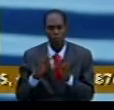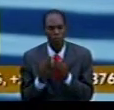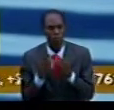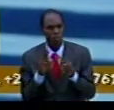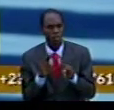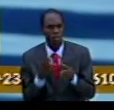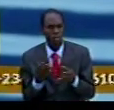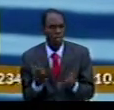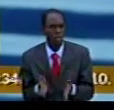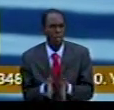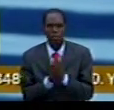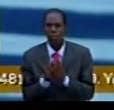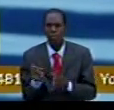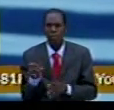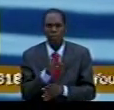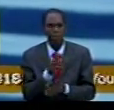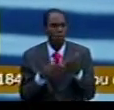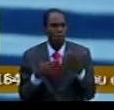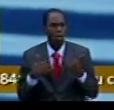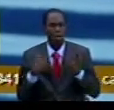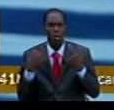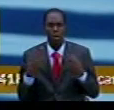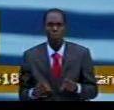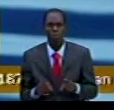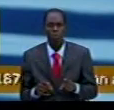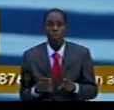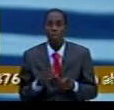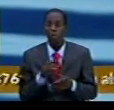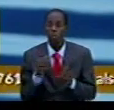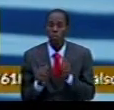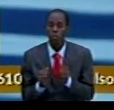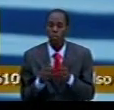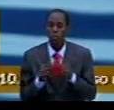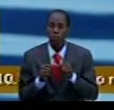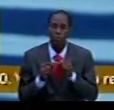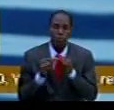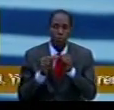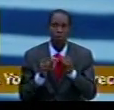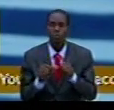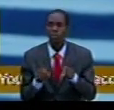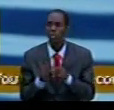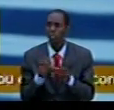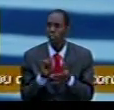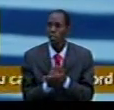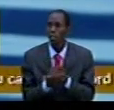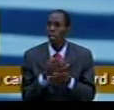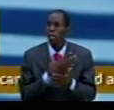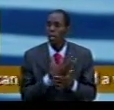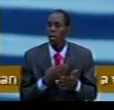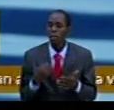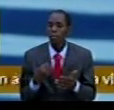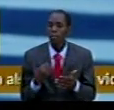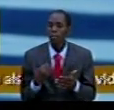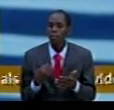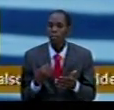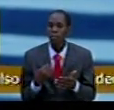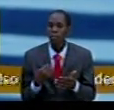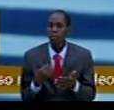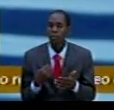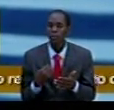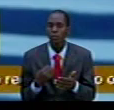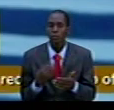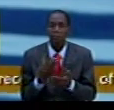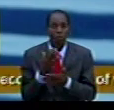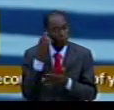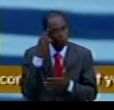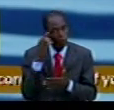had happened? Which continued like that. So for days, I couldn't even stand up. Even to